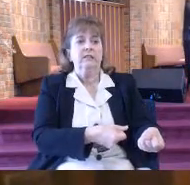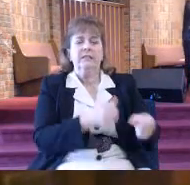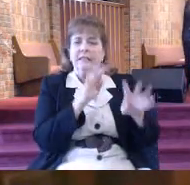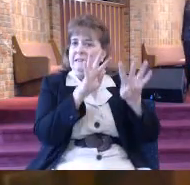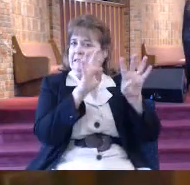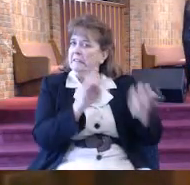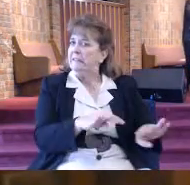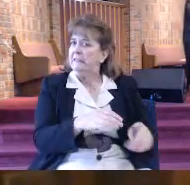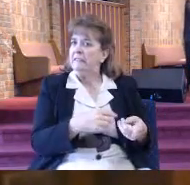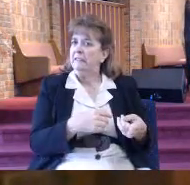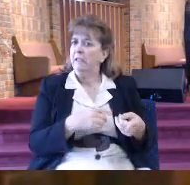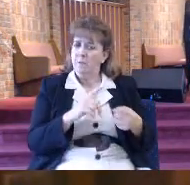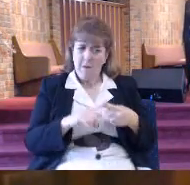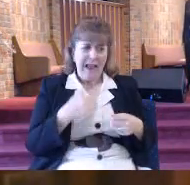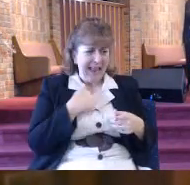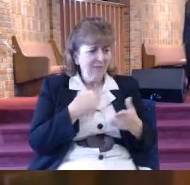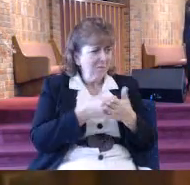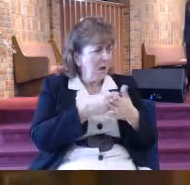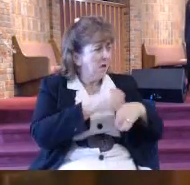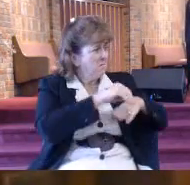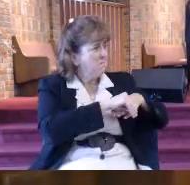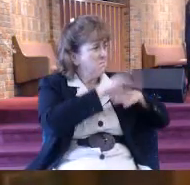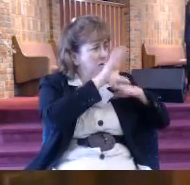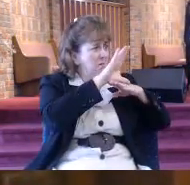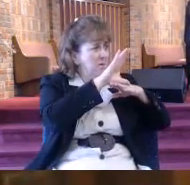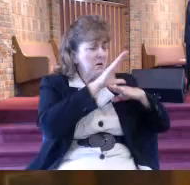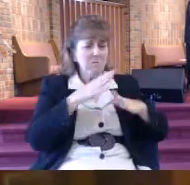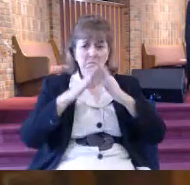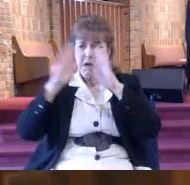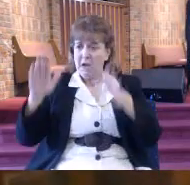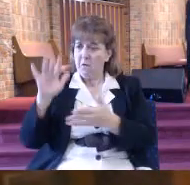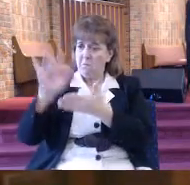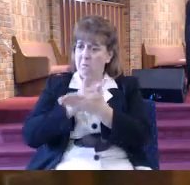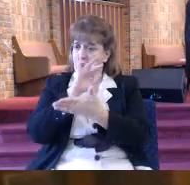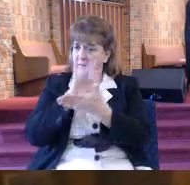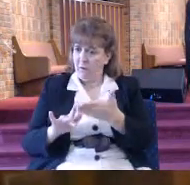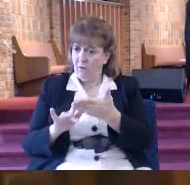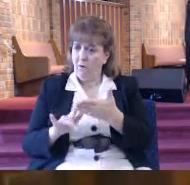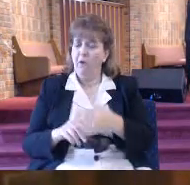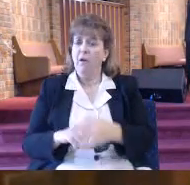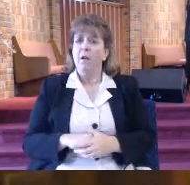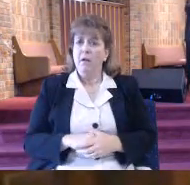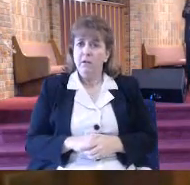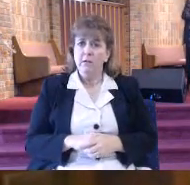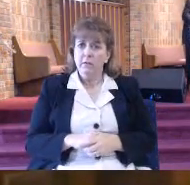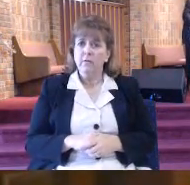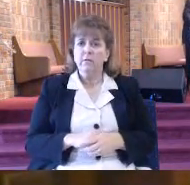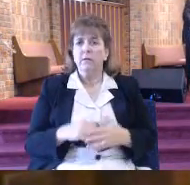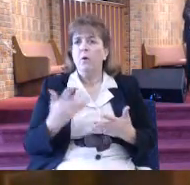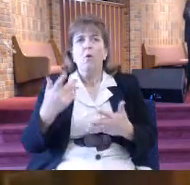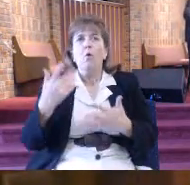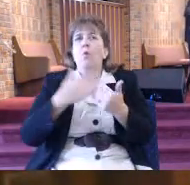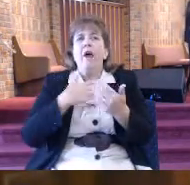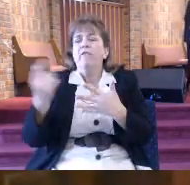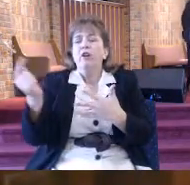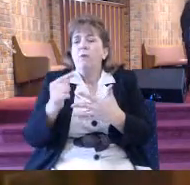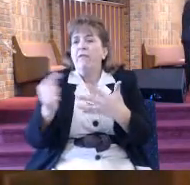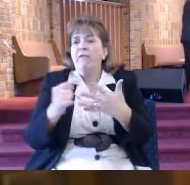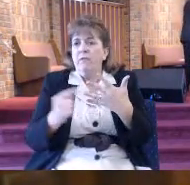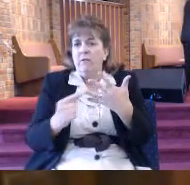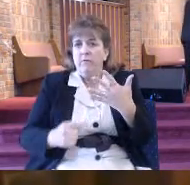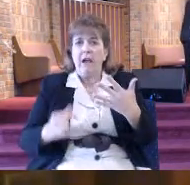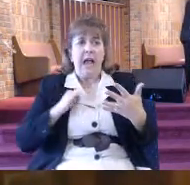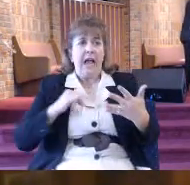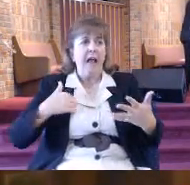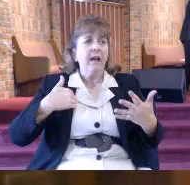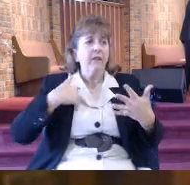are uncertain? If you've got money in the bank, if you've got your house paid for, if you've got, and we can list our various assets,